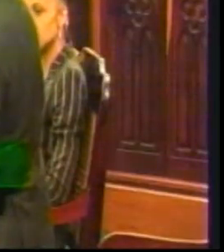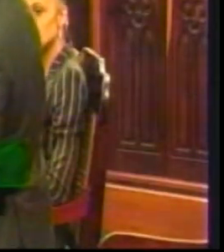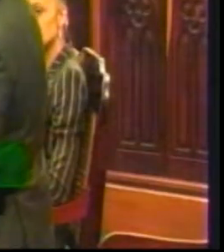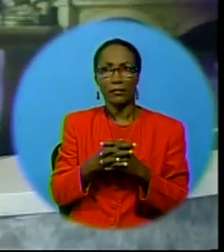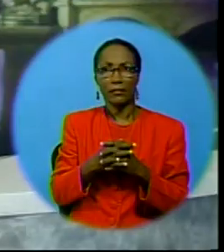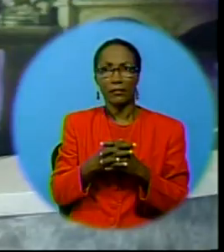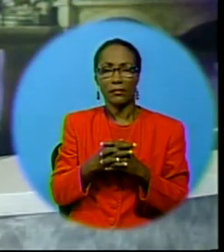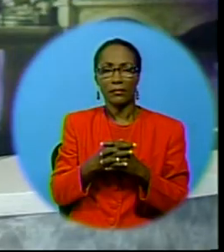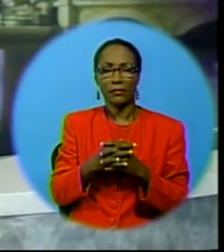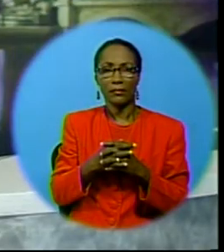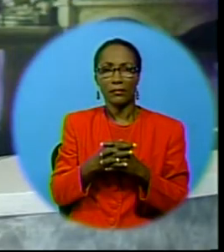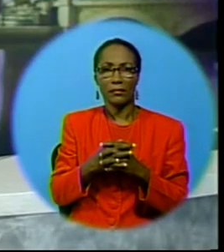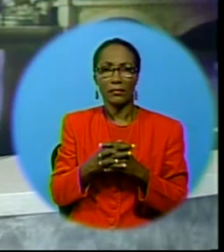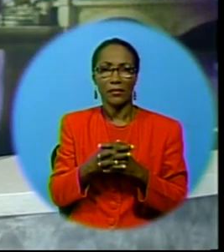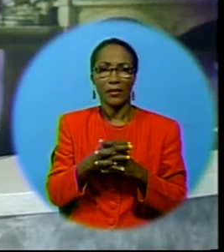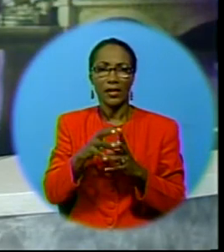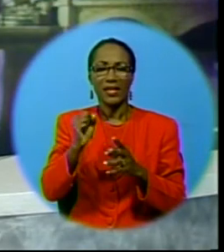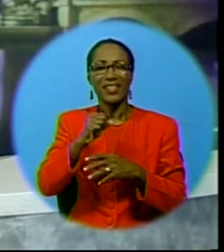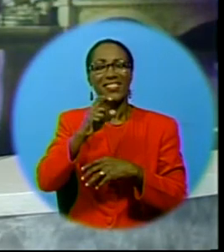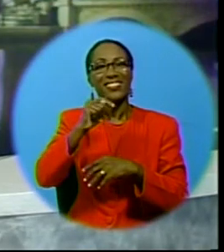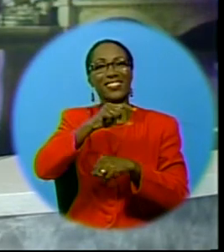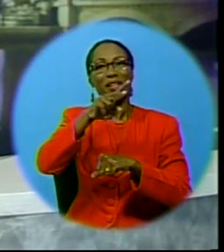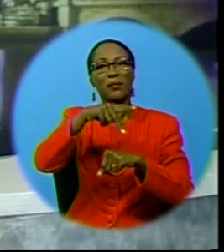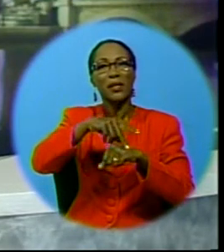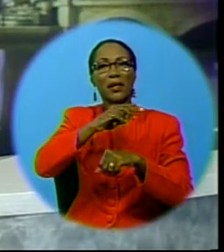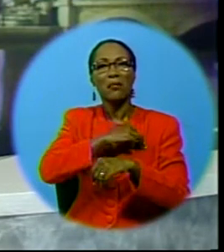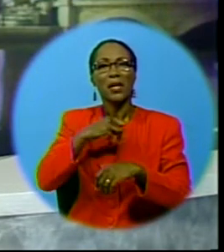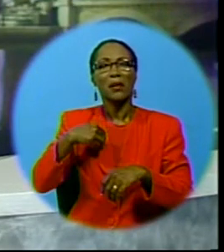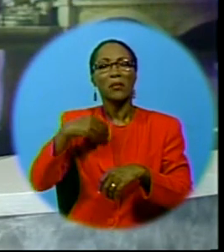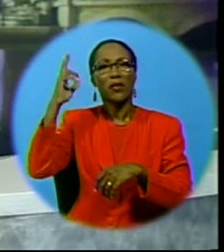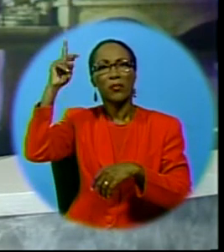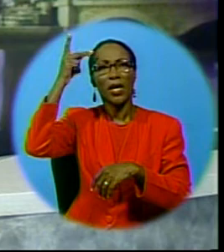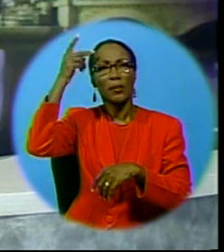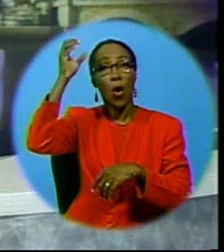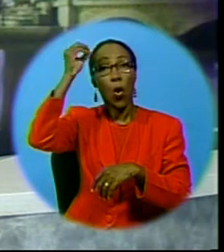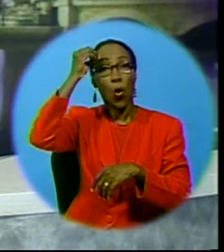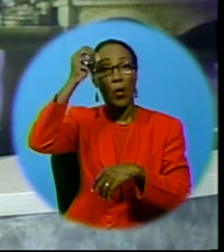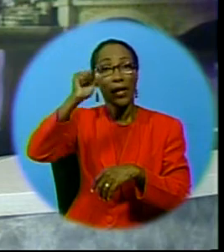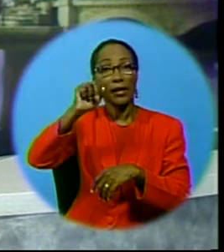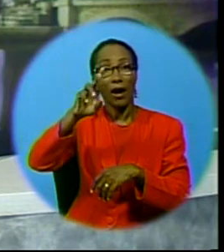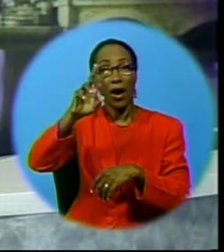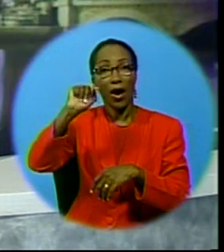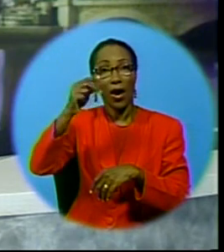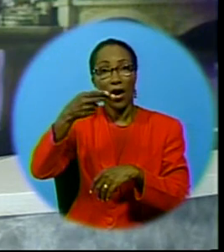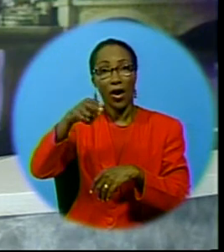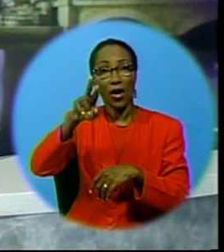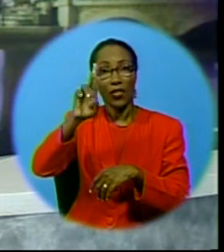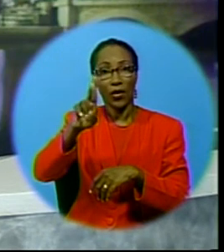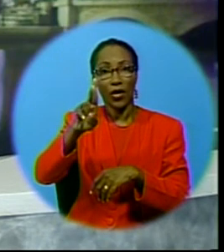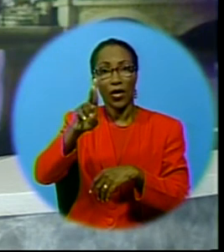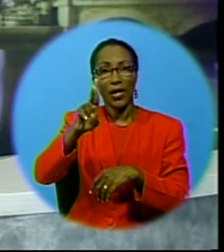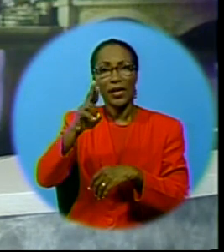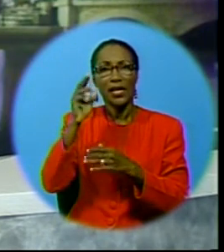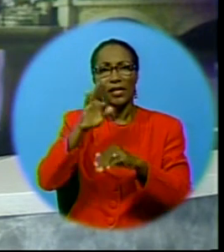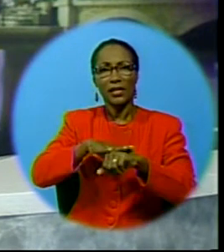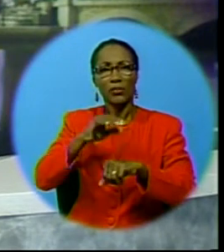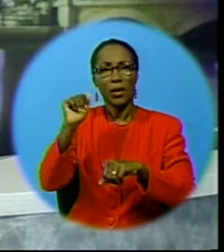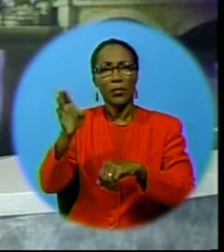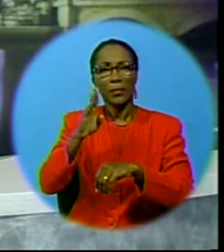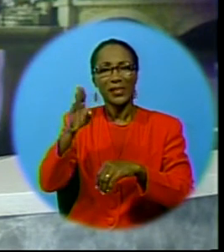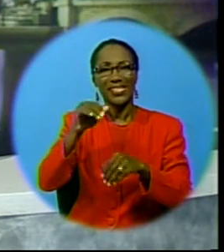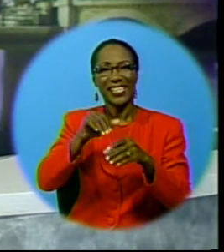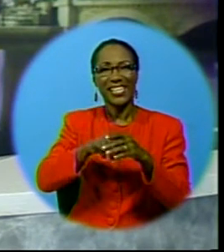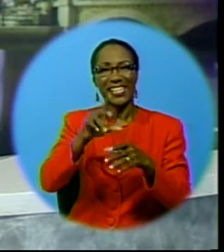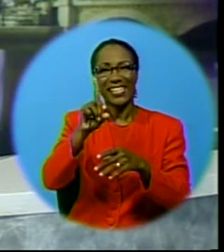vehicle couldn't get it. St. Peter Member of Parliament Owen Arthur is warning that Barbados is in a debt trap and must